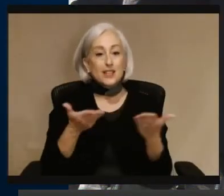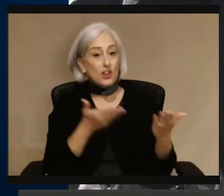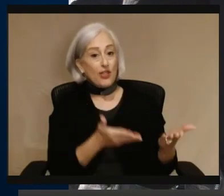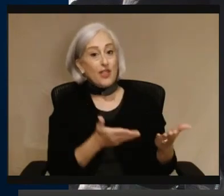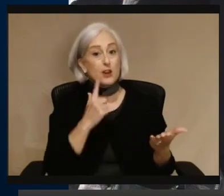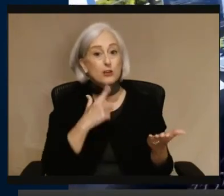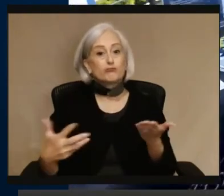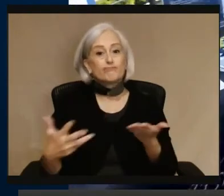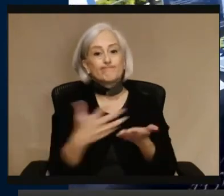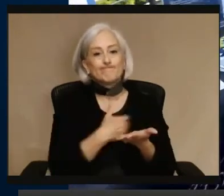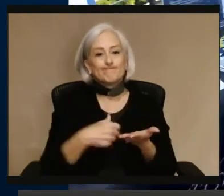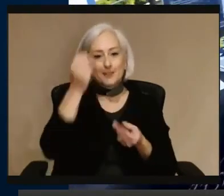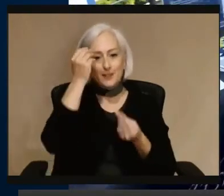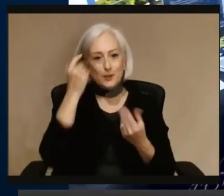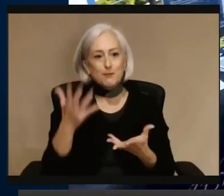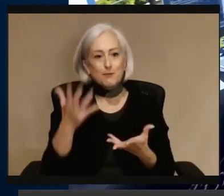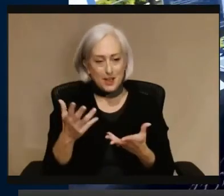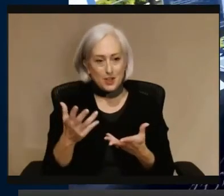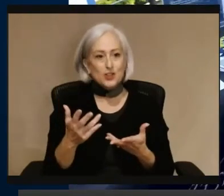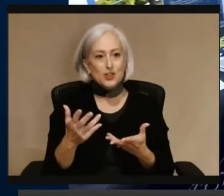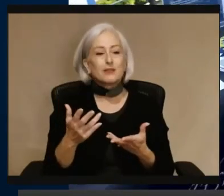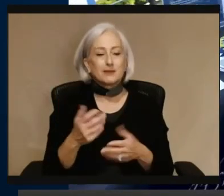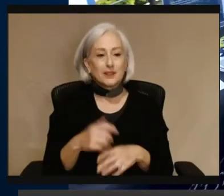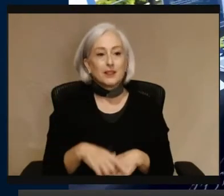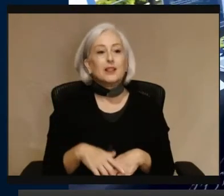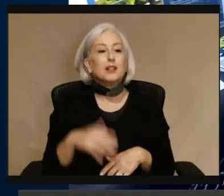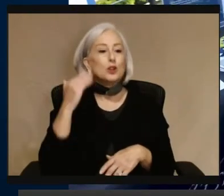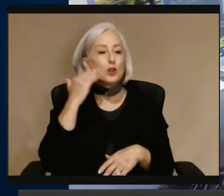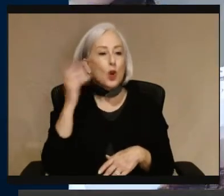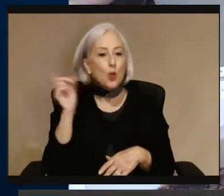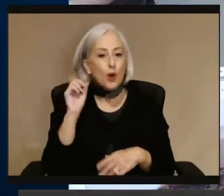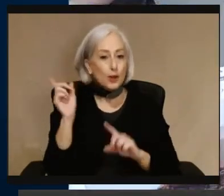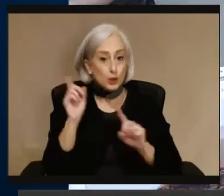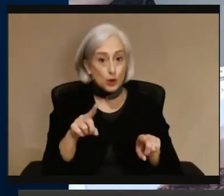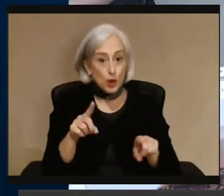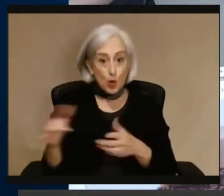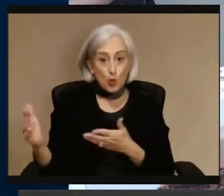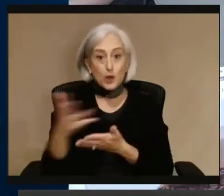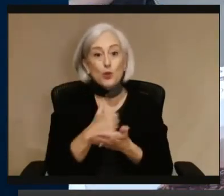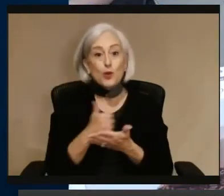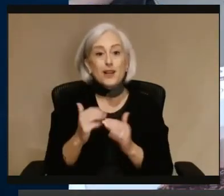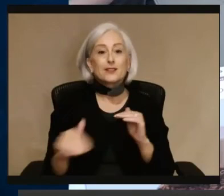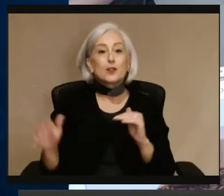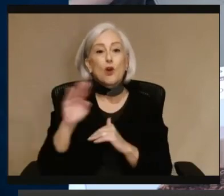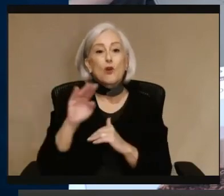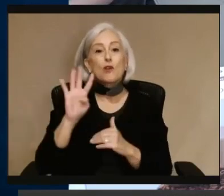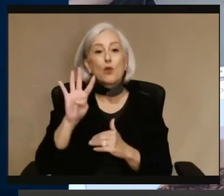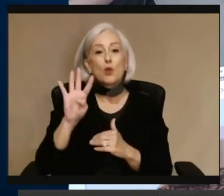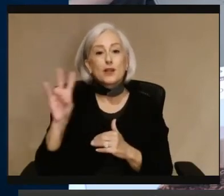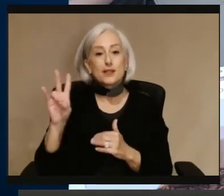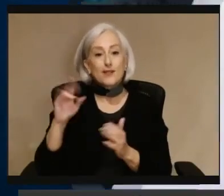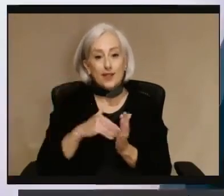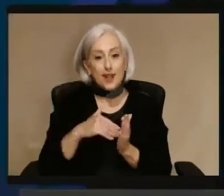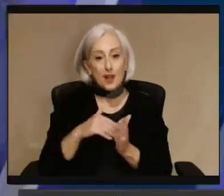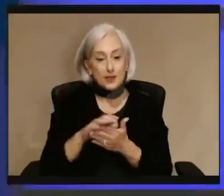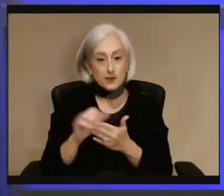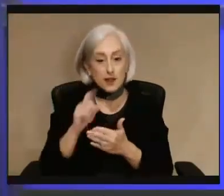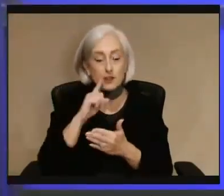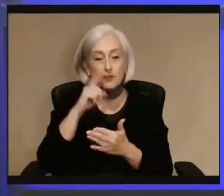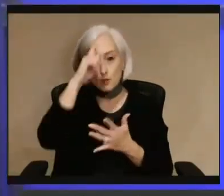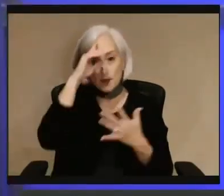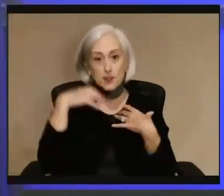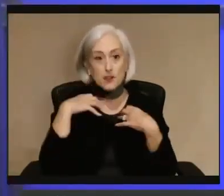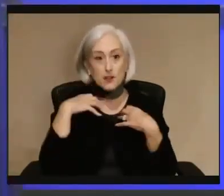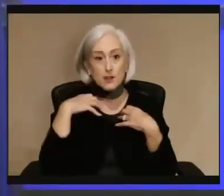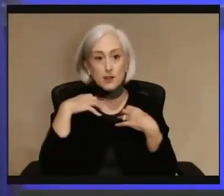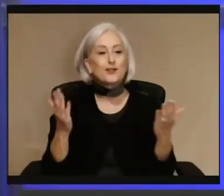it, it's making sure people know where to go. The event raised more than $47,000 for mental health services. Well, thank you so much